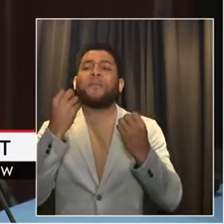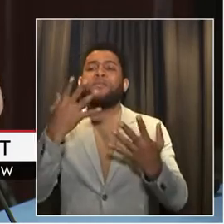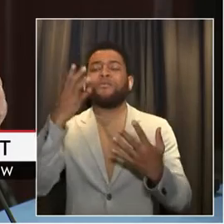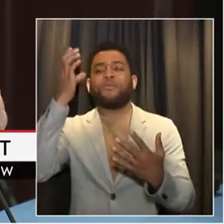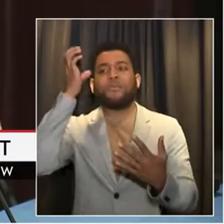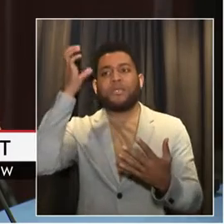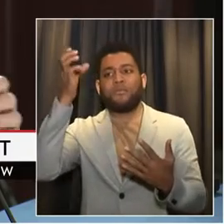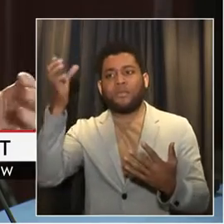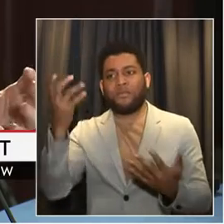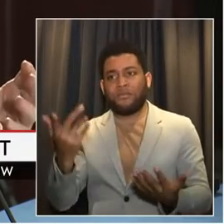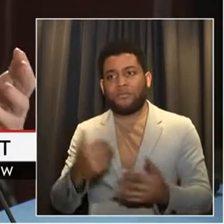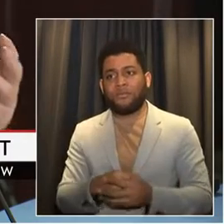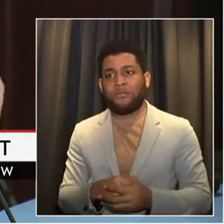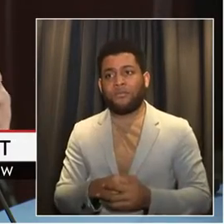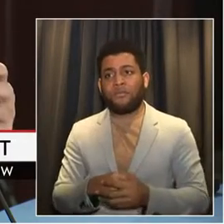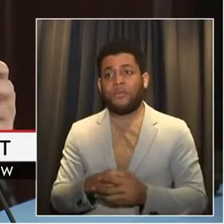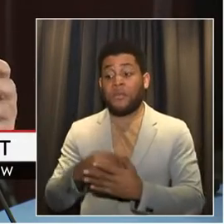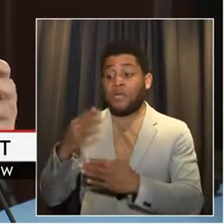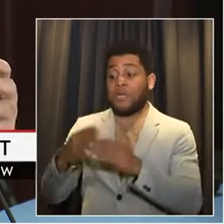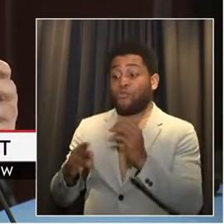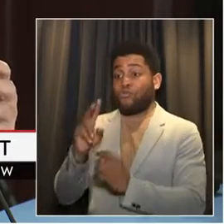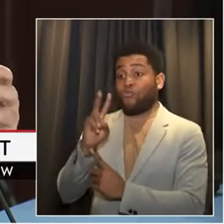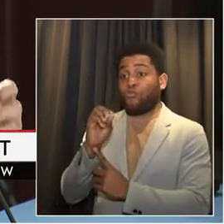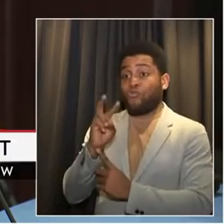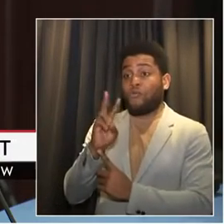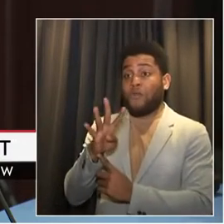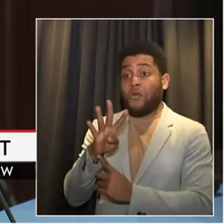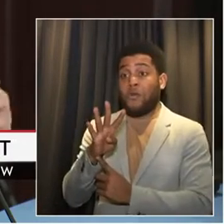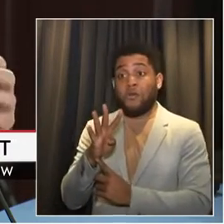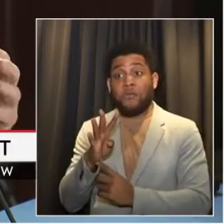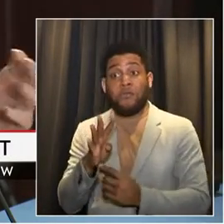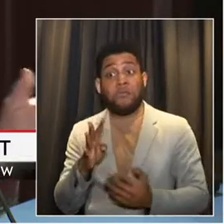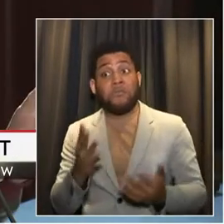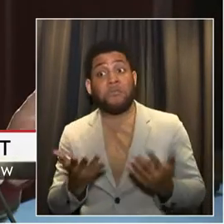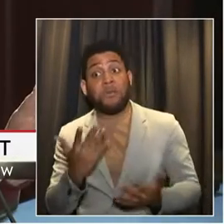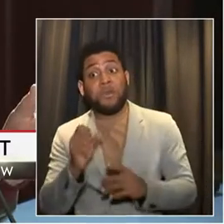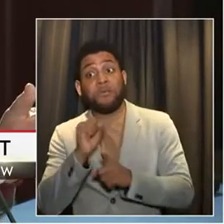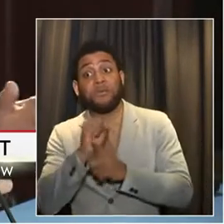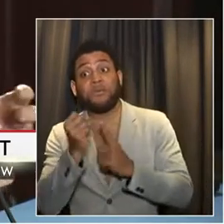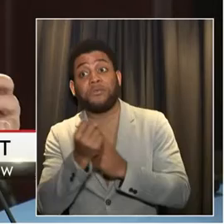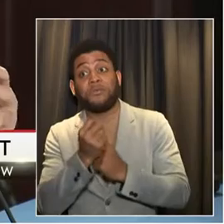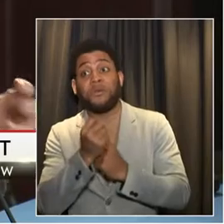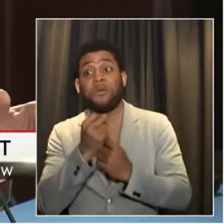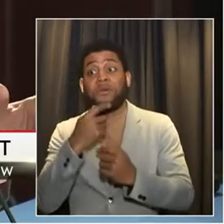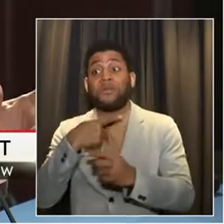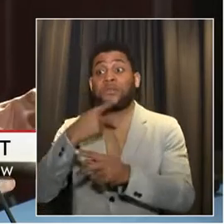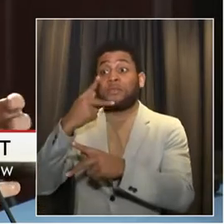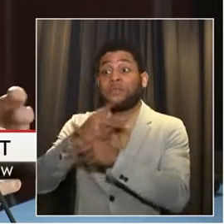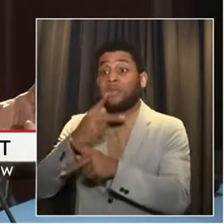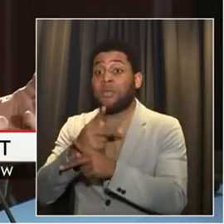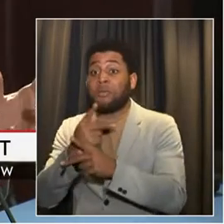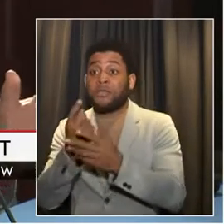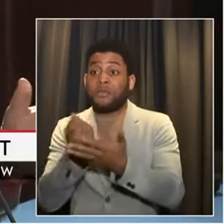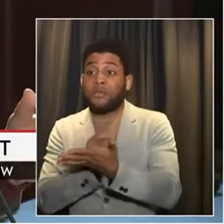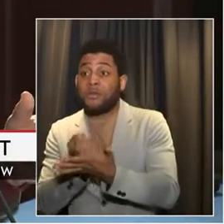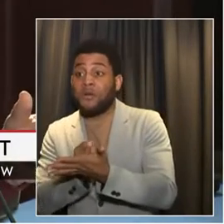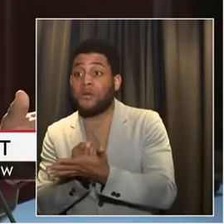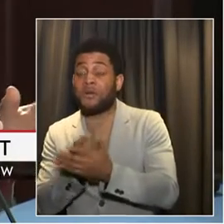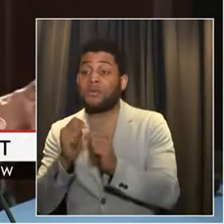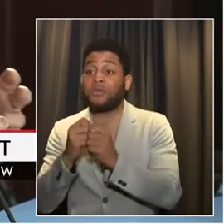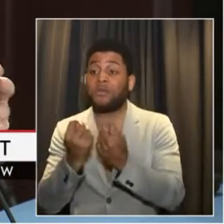there's a scenario we get the Caps and the Wizards back. But there's still another scenario we don't. And there's